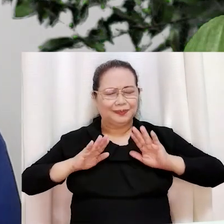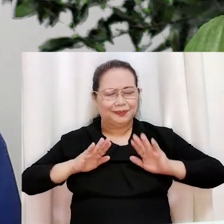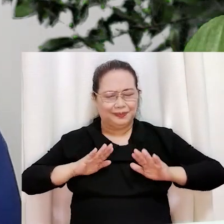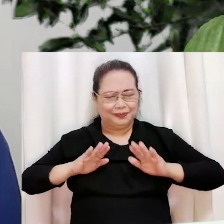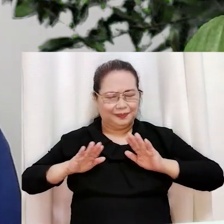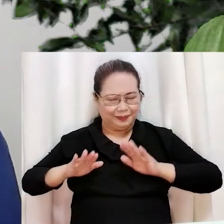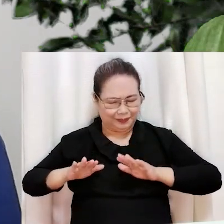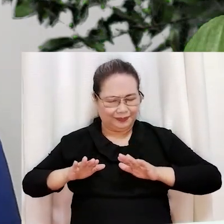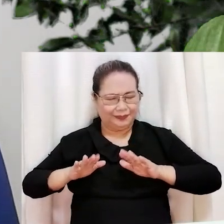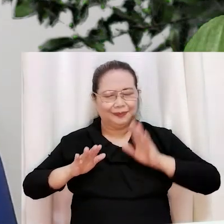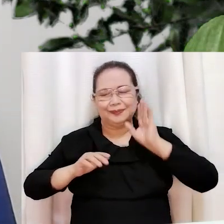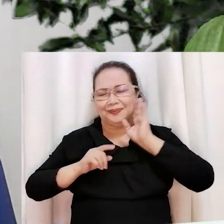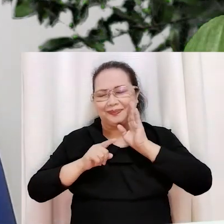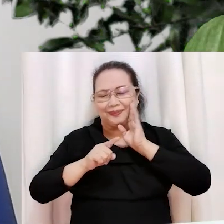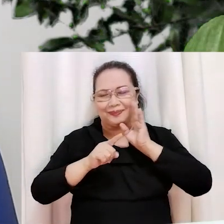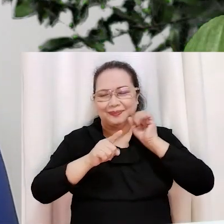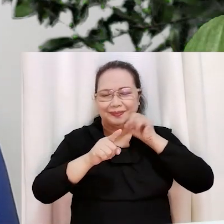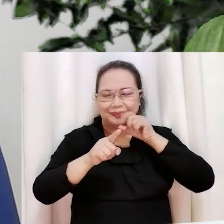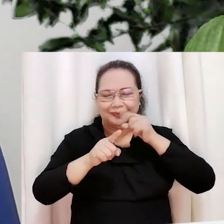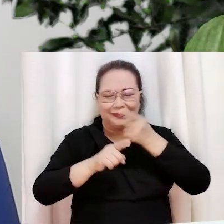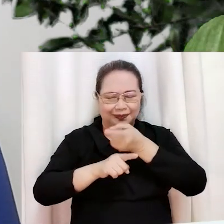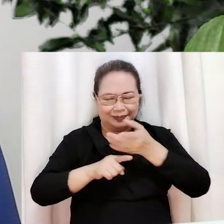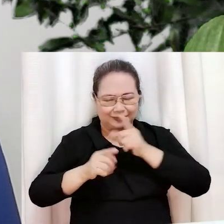Brothers and sisters in the Lord,